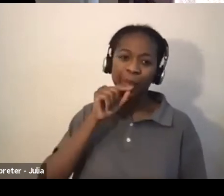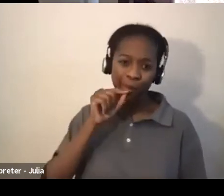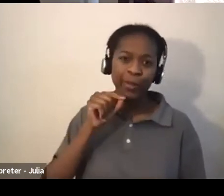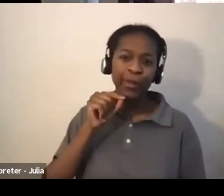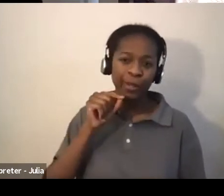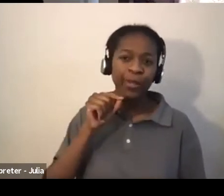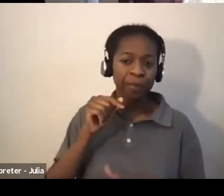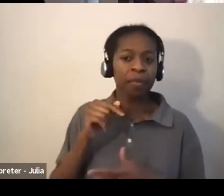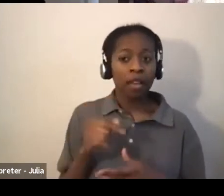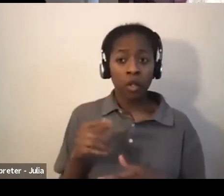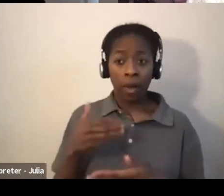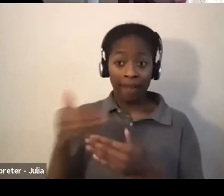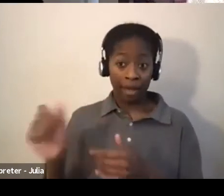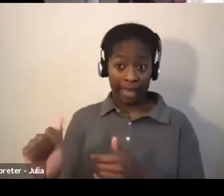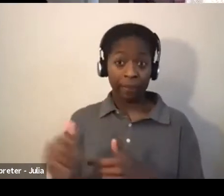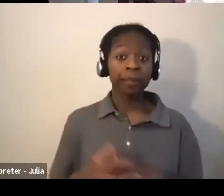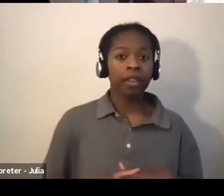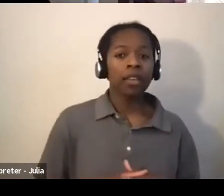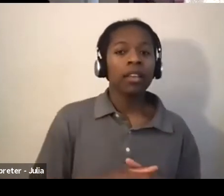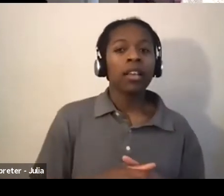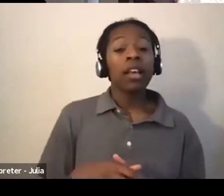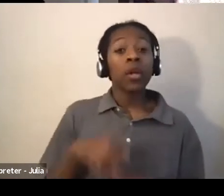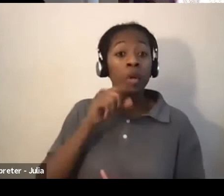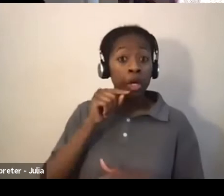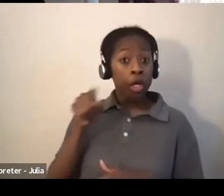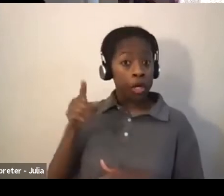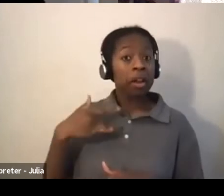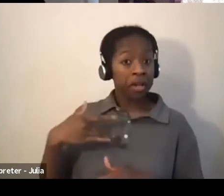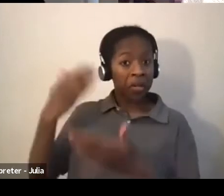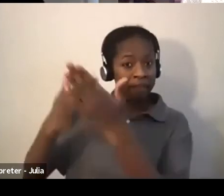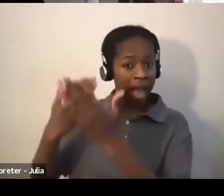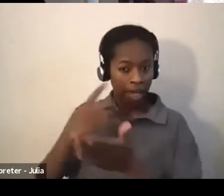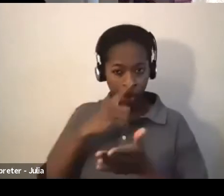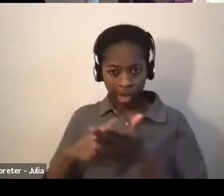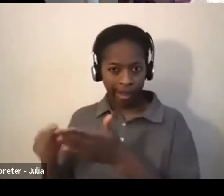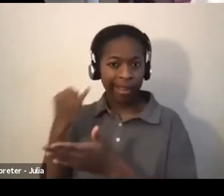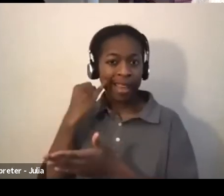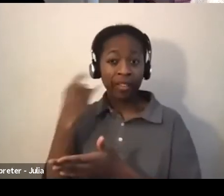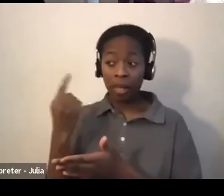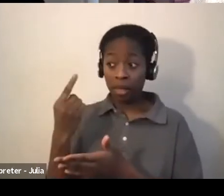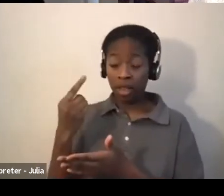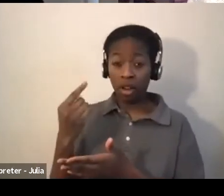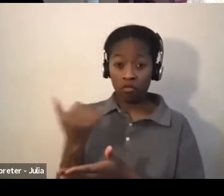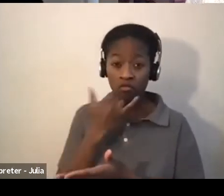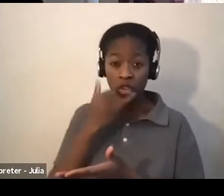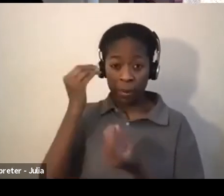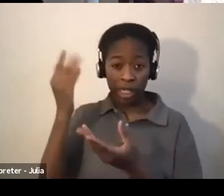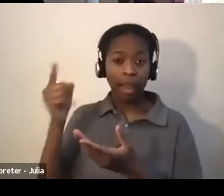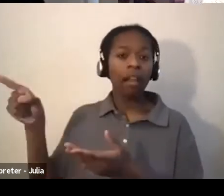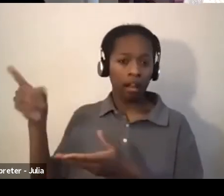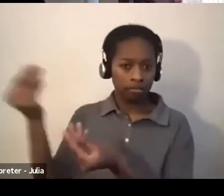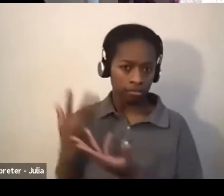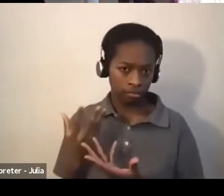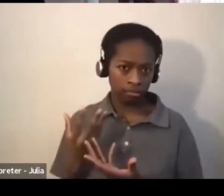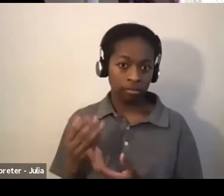especially since Twitter fact checks a lot of things and they alert you when something may be false information.